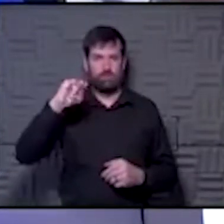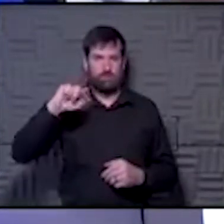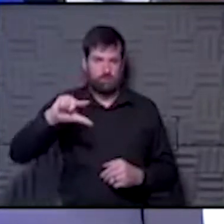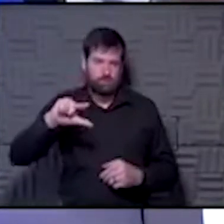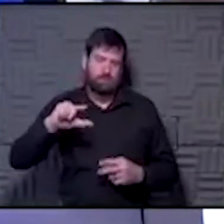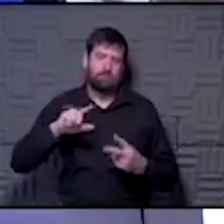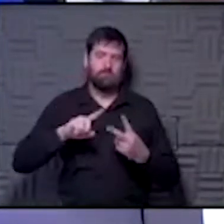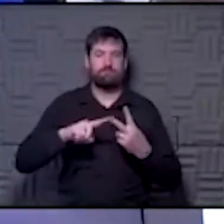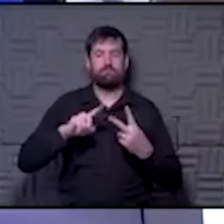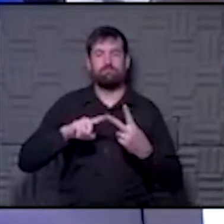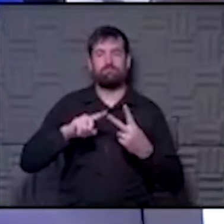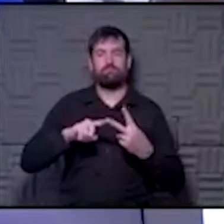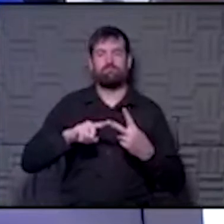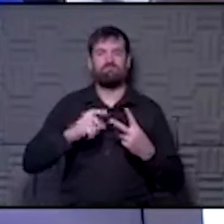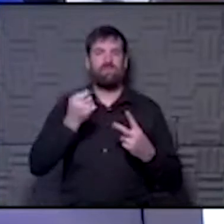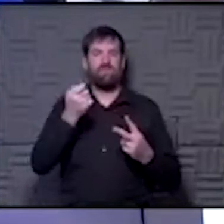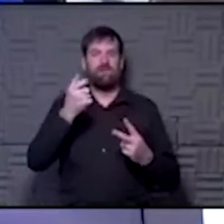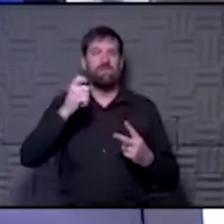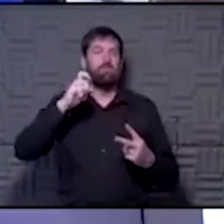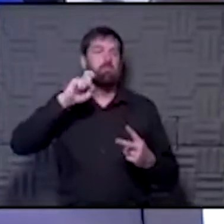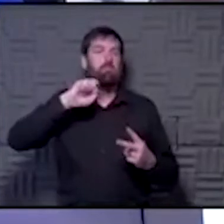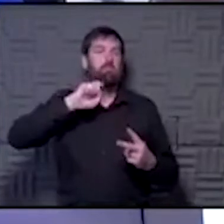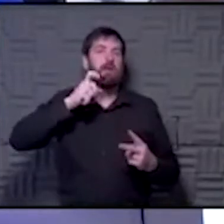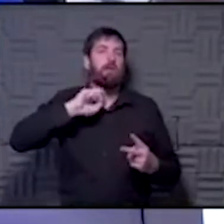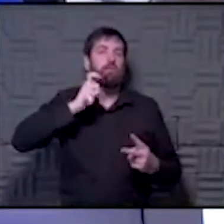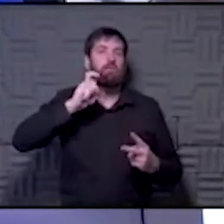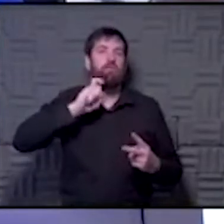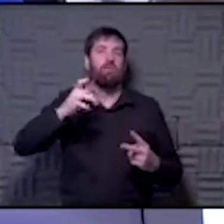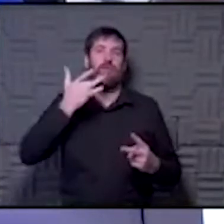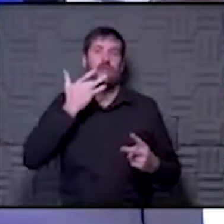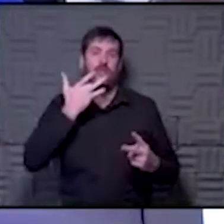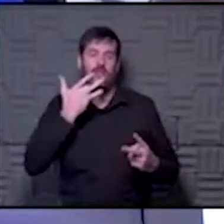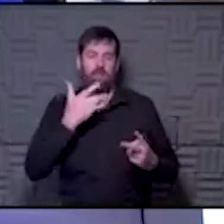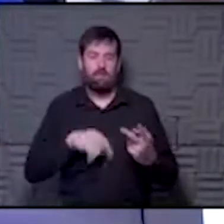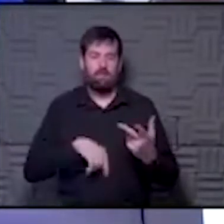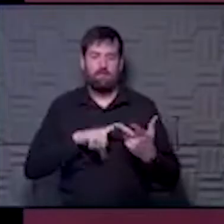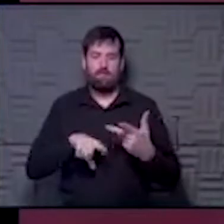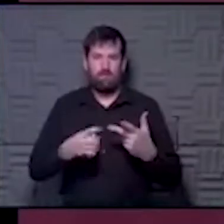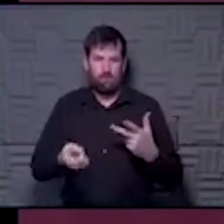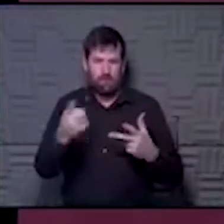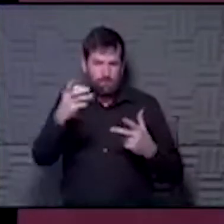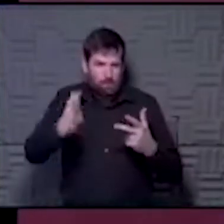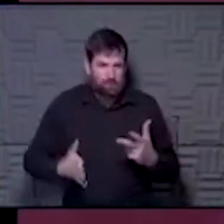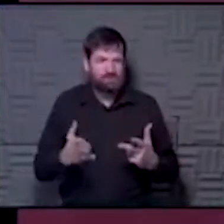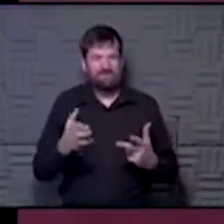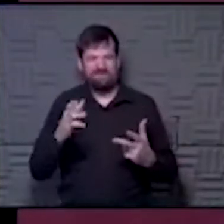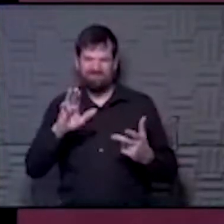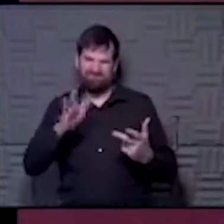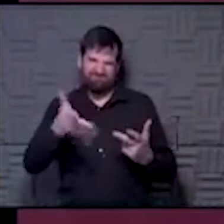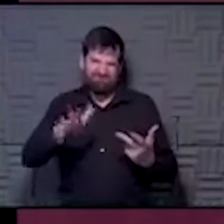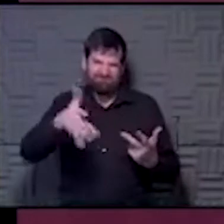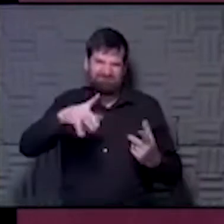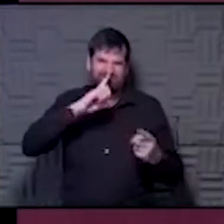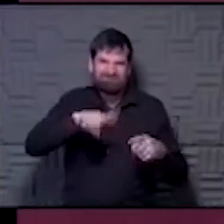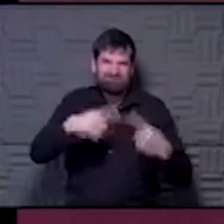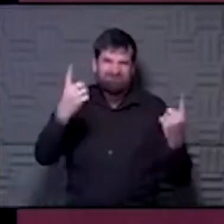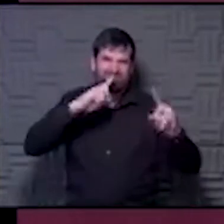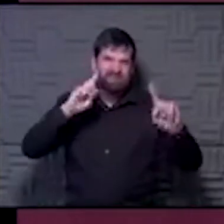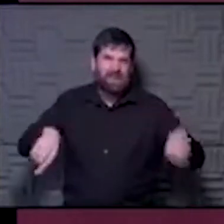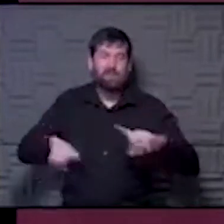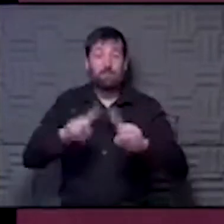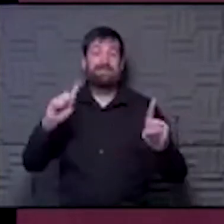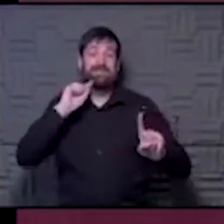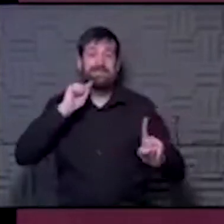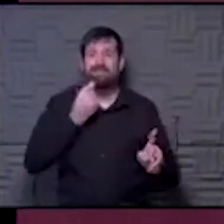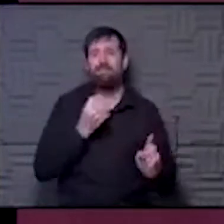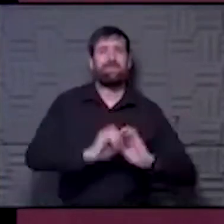bit of kind of a metallic taste in the mouth, and maybe one person who had a semi-allergic reaction, but nothing really significant